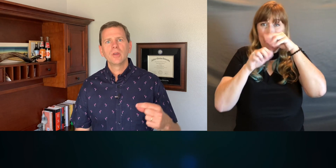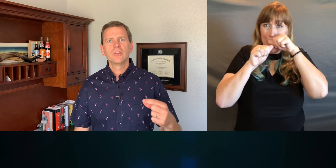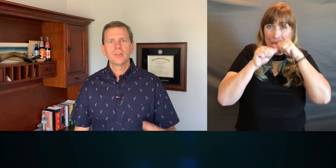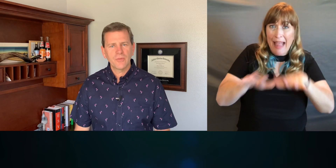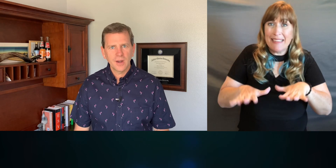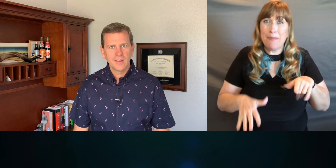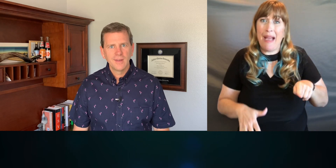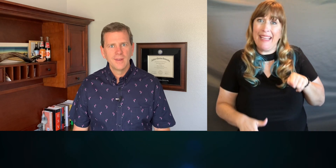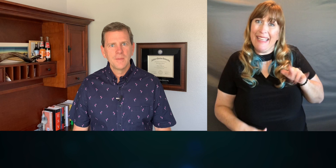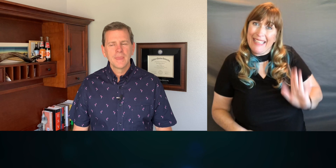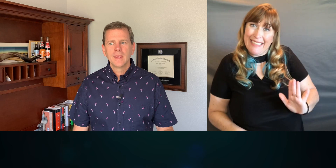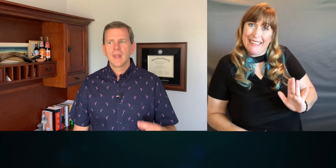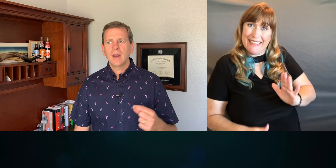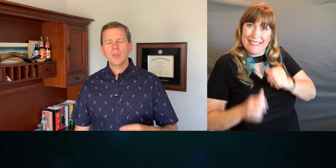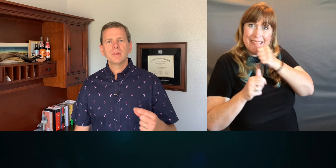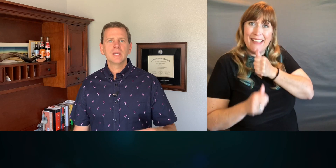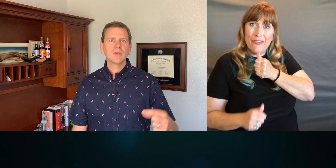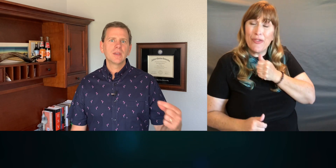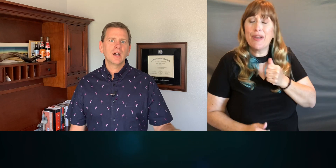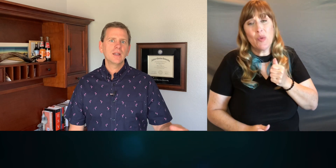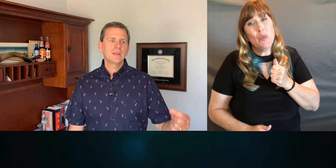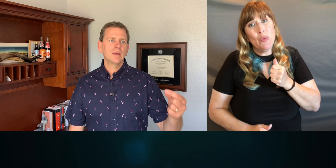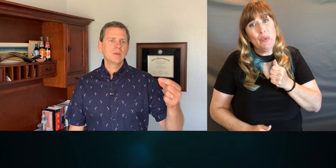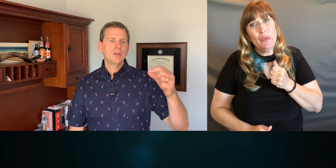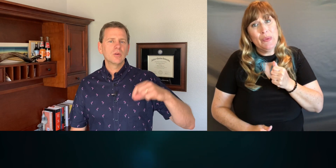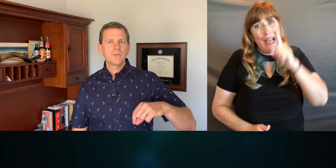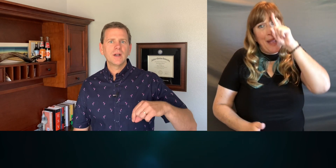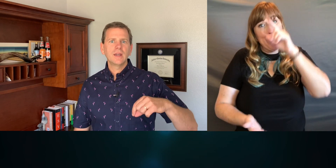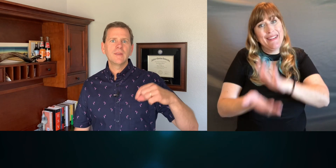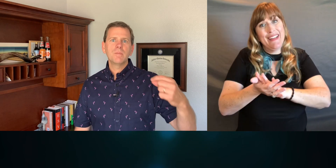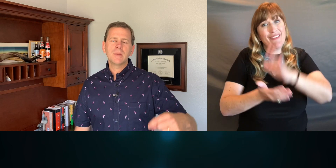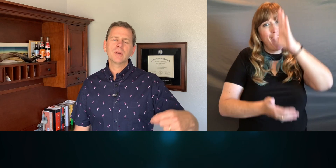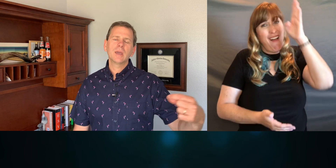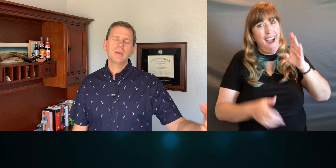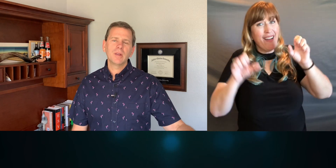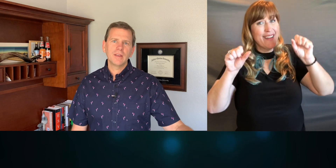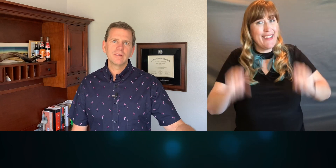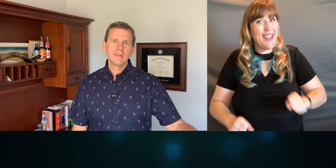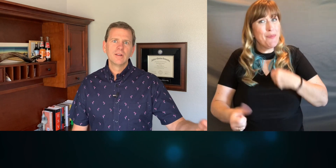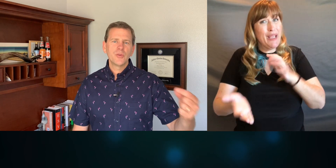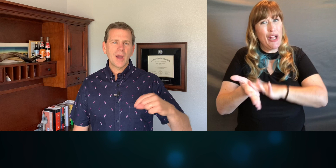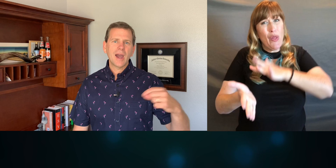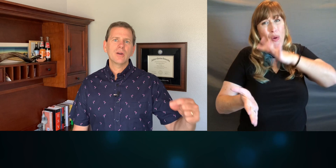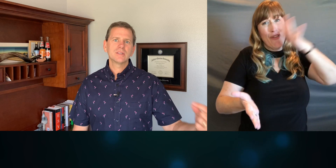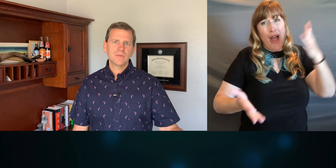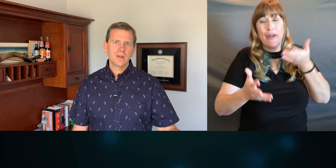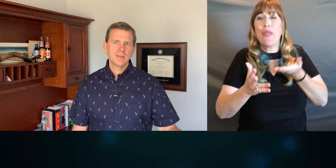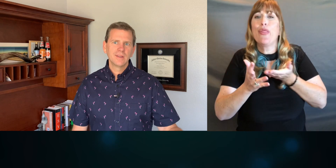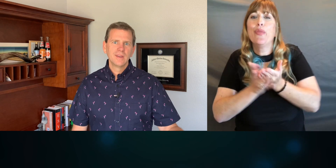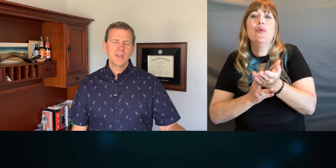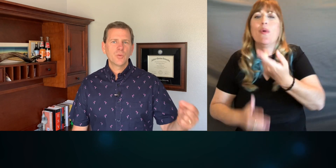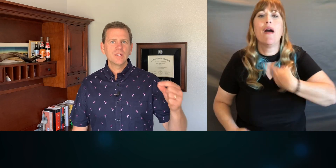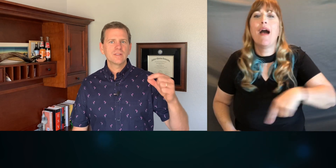Job's suffering. And I really believe that God can be glorified and that people can be blessed through our